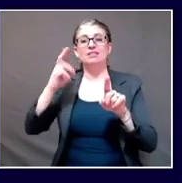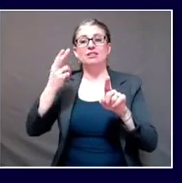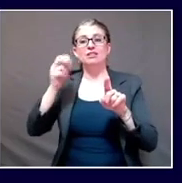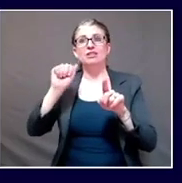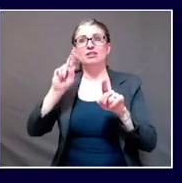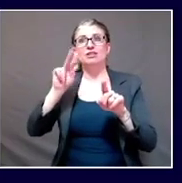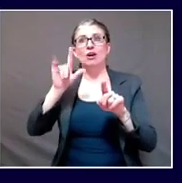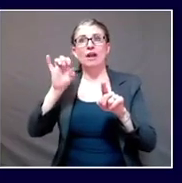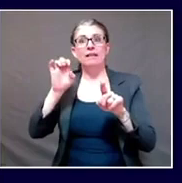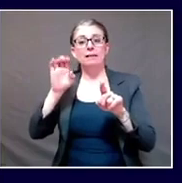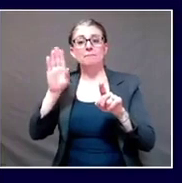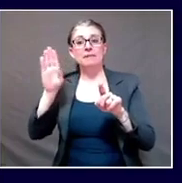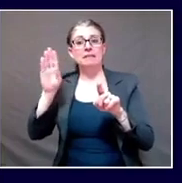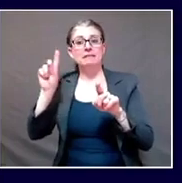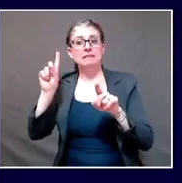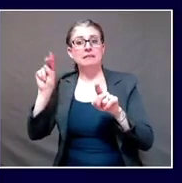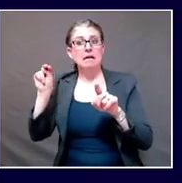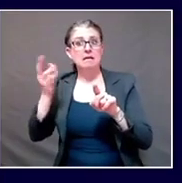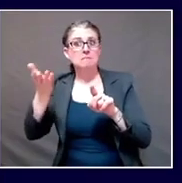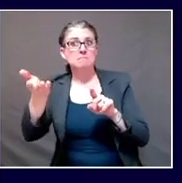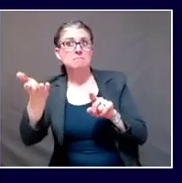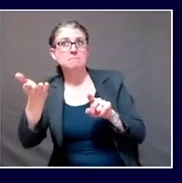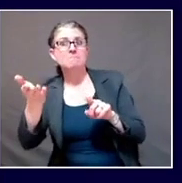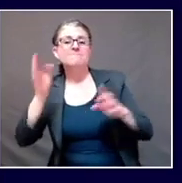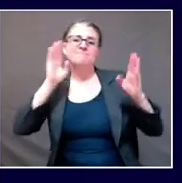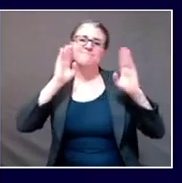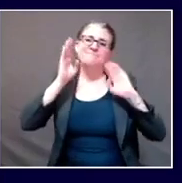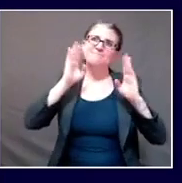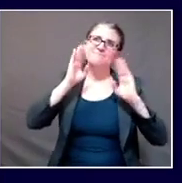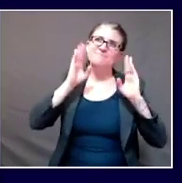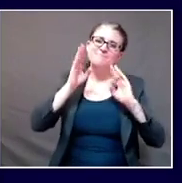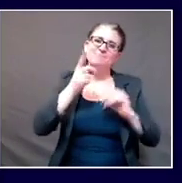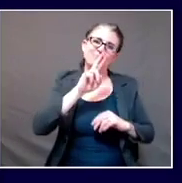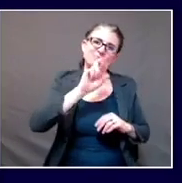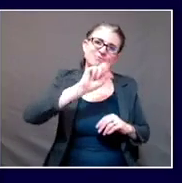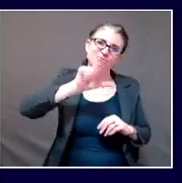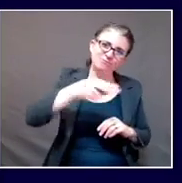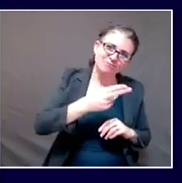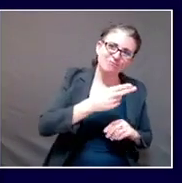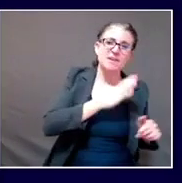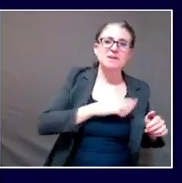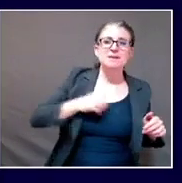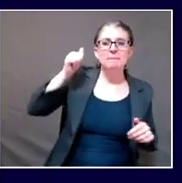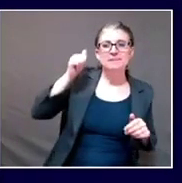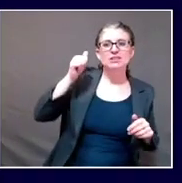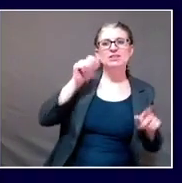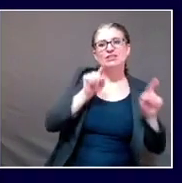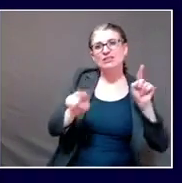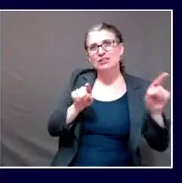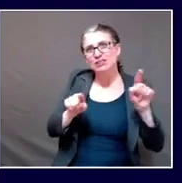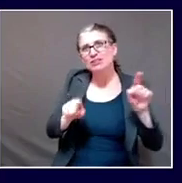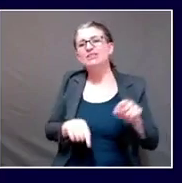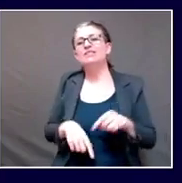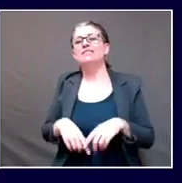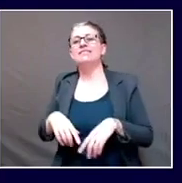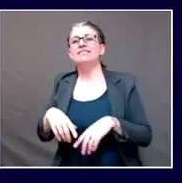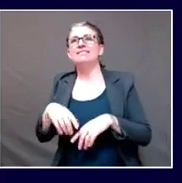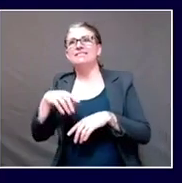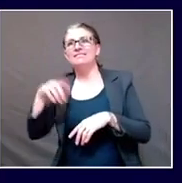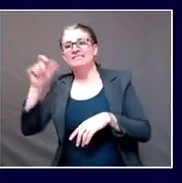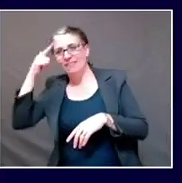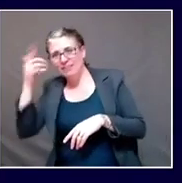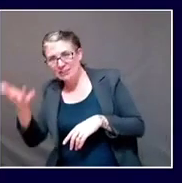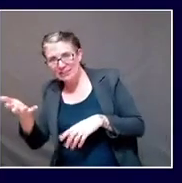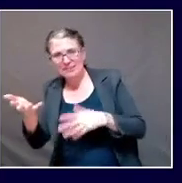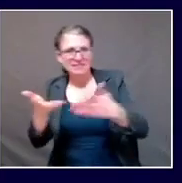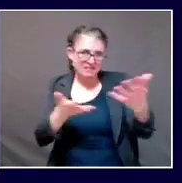Yep. Hi, Governor Mills and Dr. Shaw and Commissioners Lambrew and Johnson. I think probably my questions